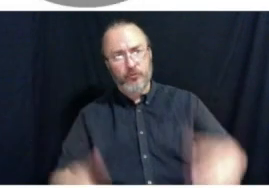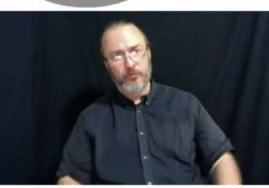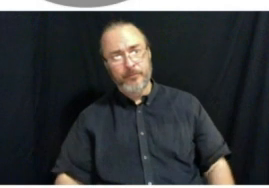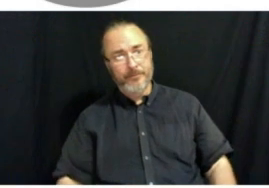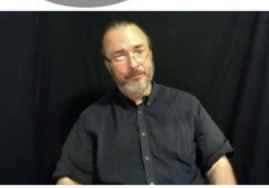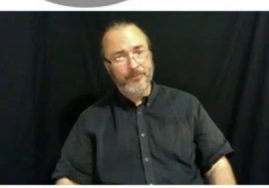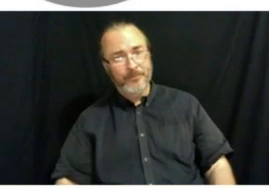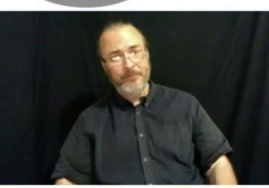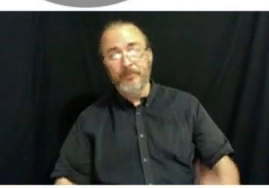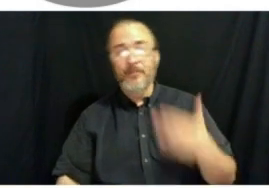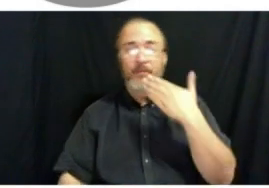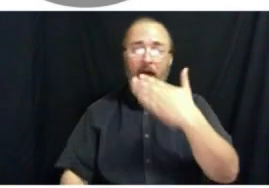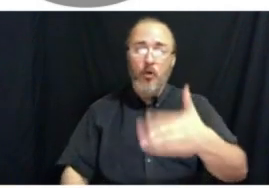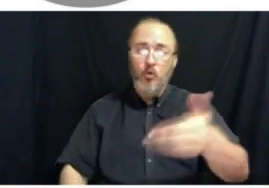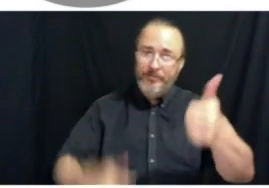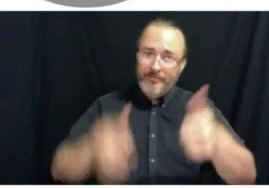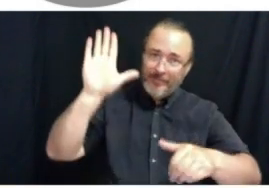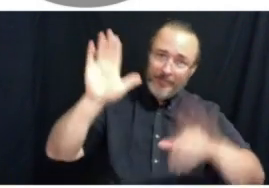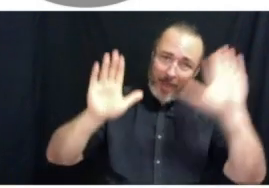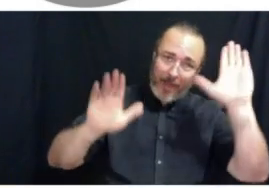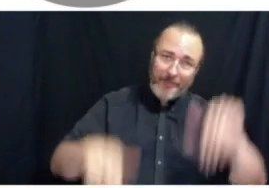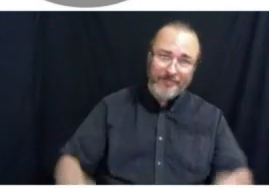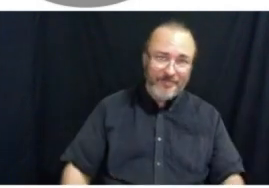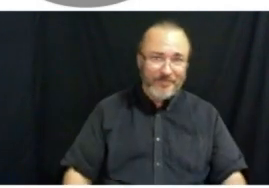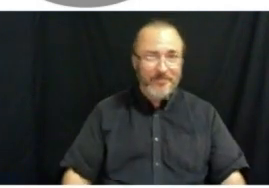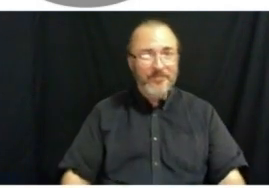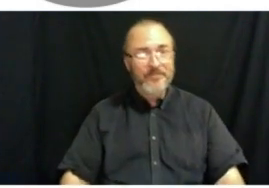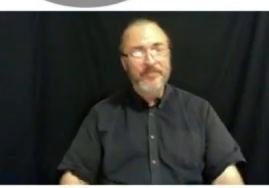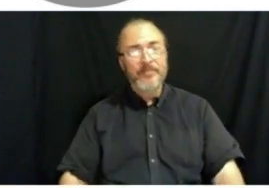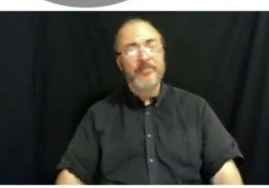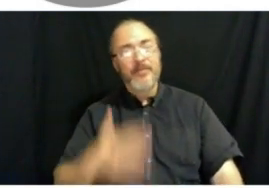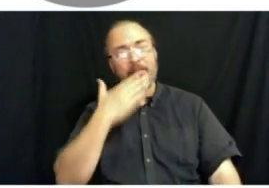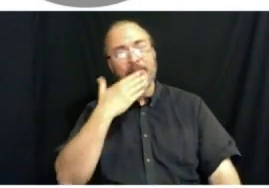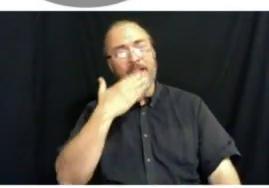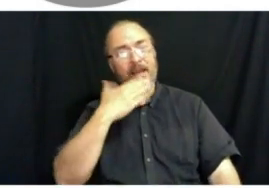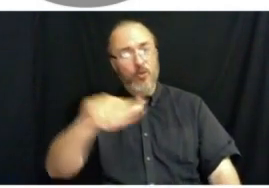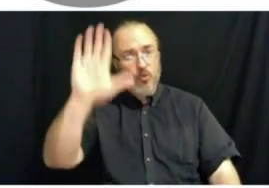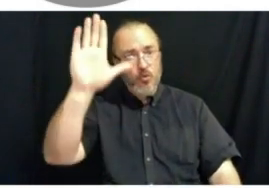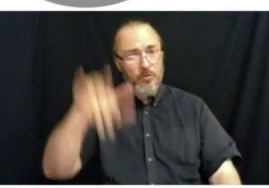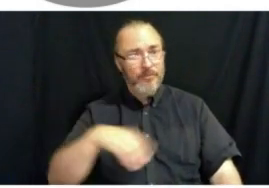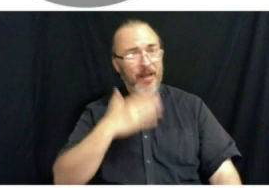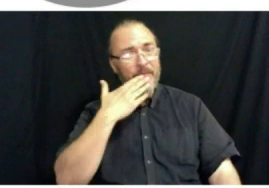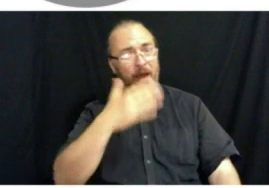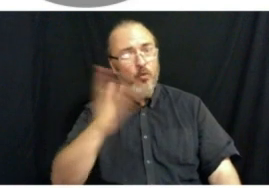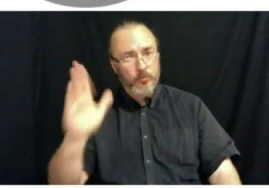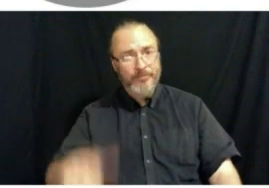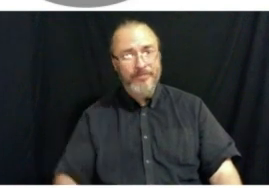Thank you. Bye-bye. Thank you. Thanks, Dave. Thanks Bye. to everyone. Thanks, Manus, for the